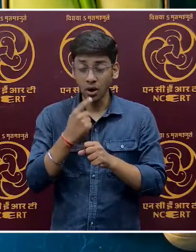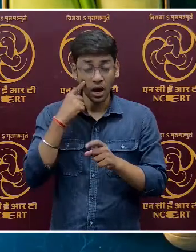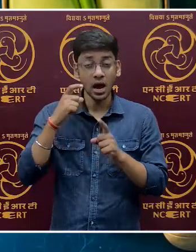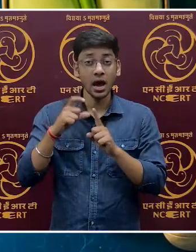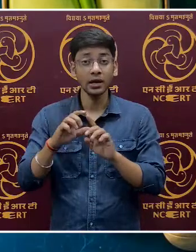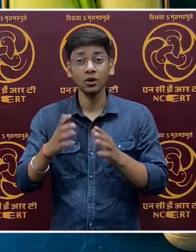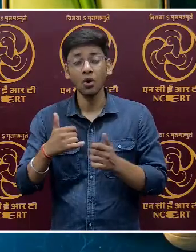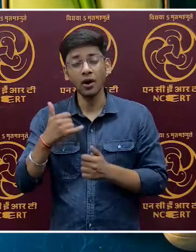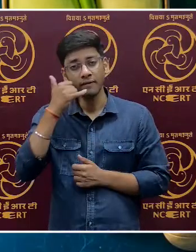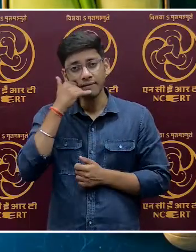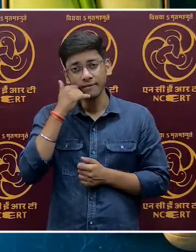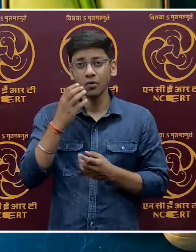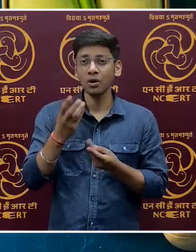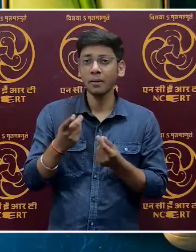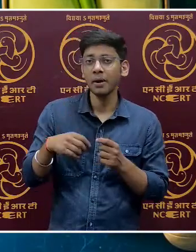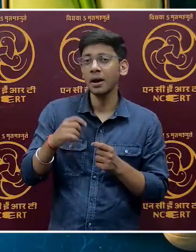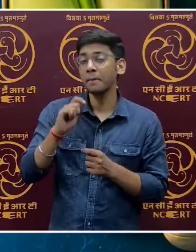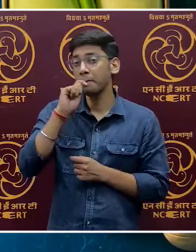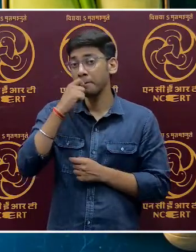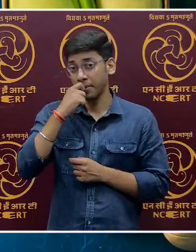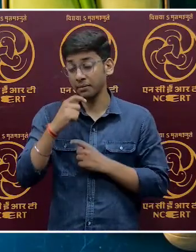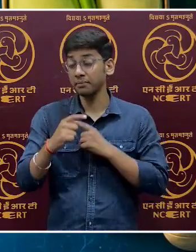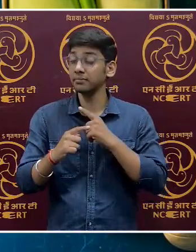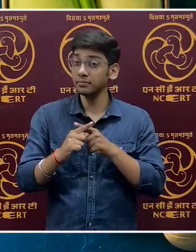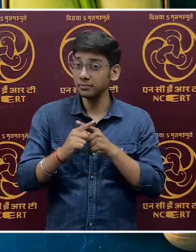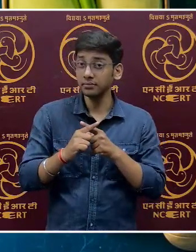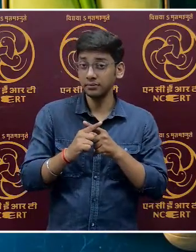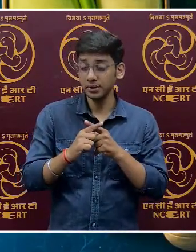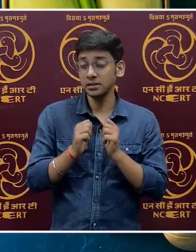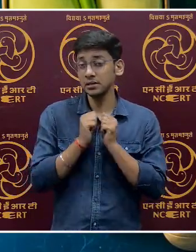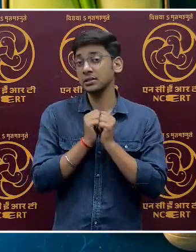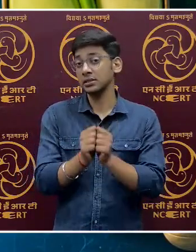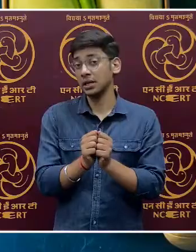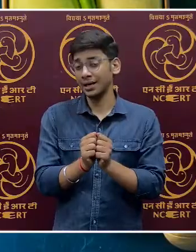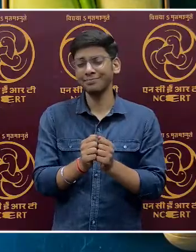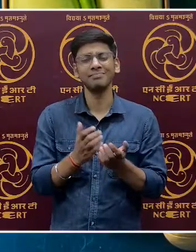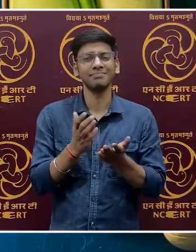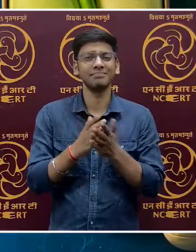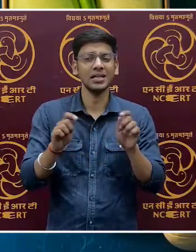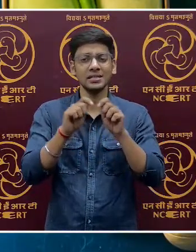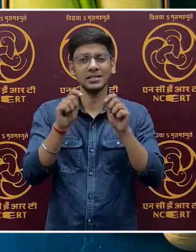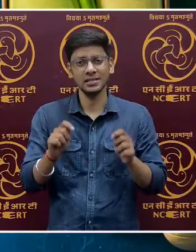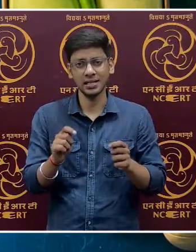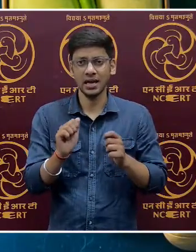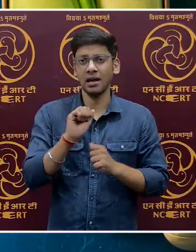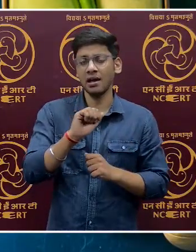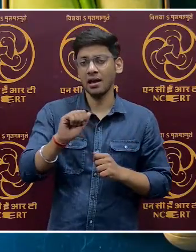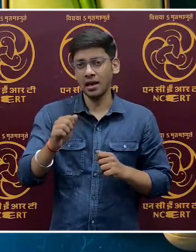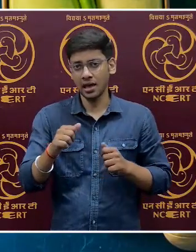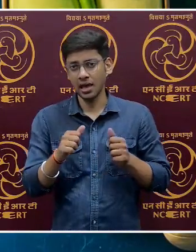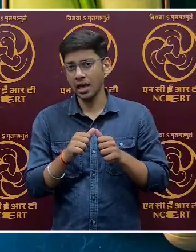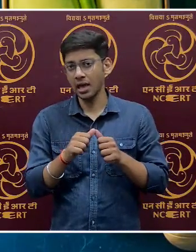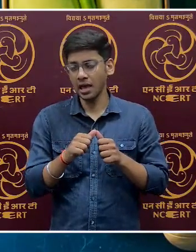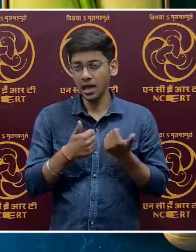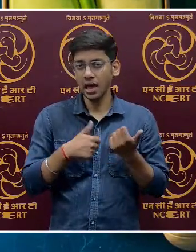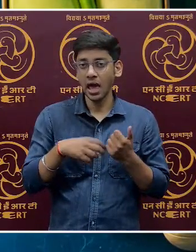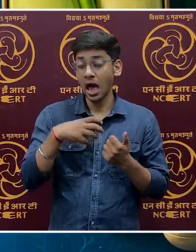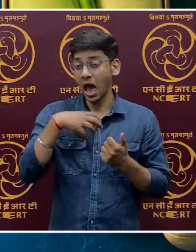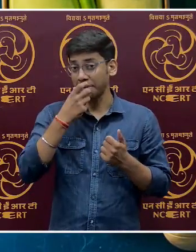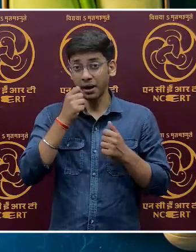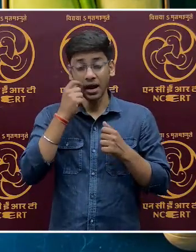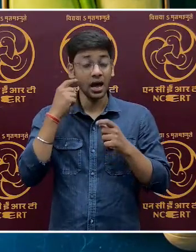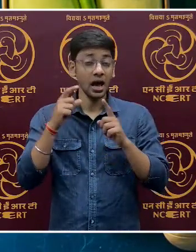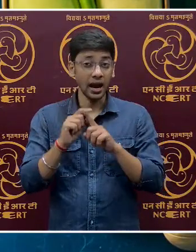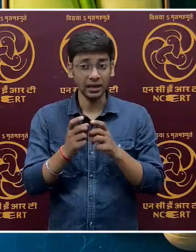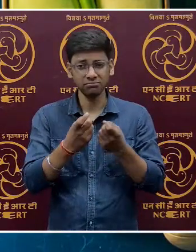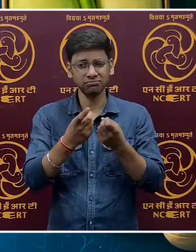phone number and the password, or even with the other systems also. It could be having your Apple ID. All these details